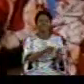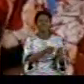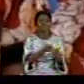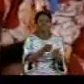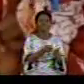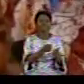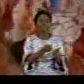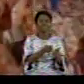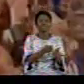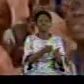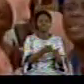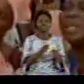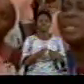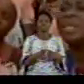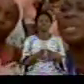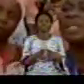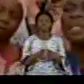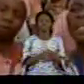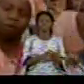above with